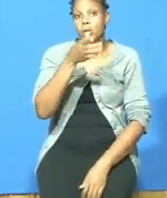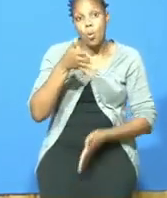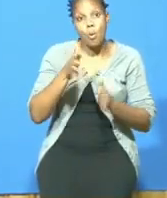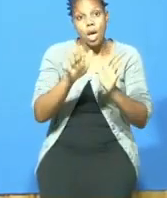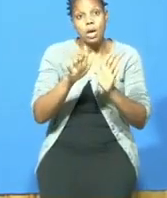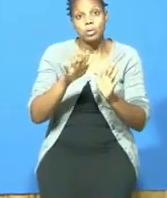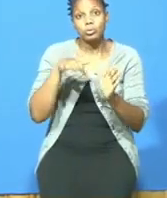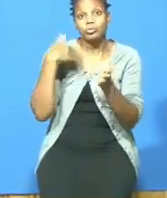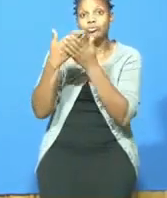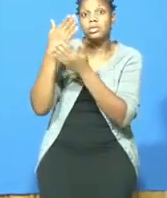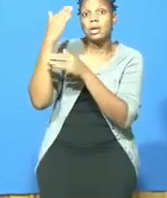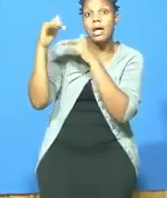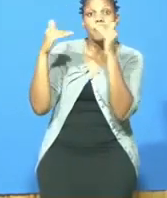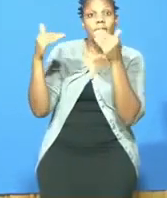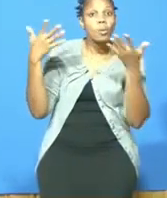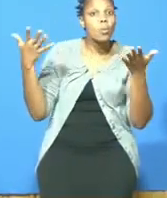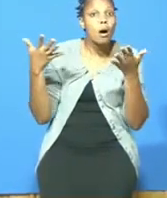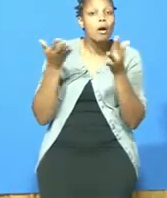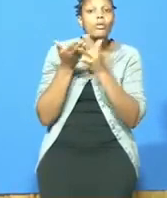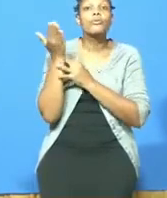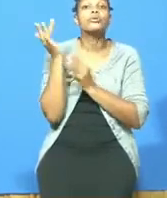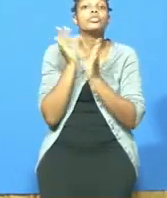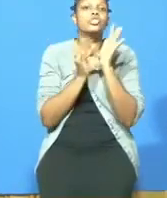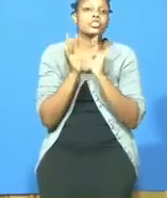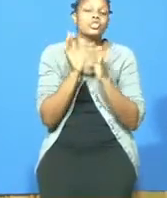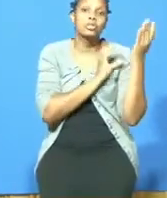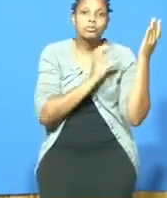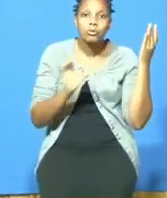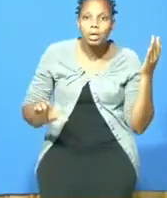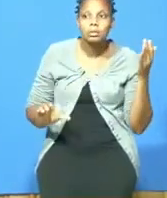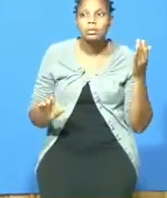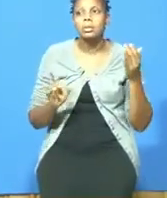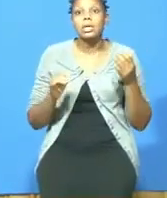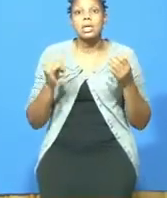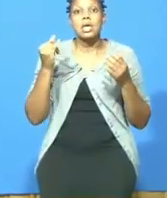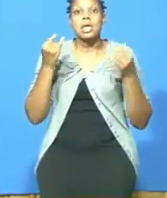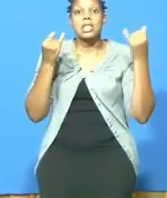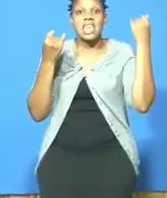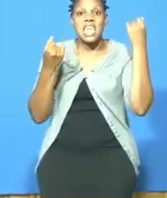heaven, and that is through Jesus Christ. And if you love me,